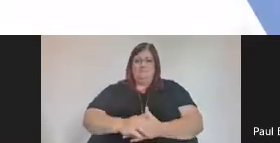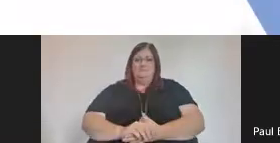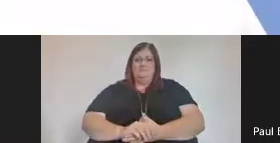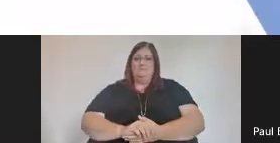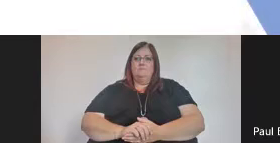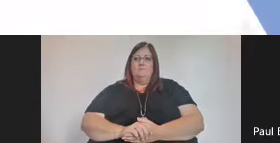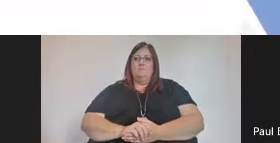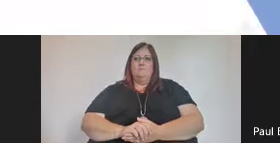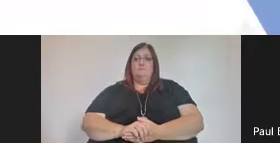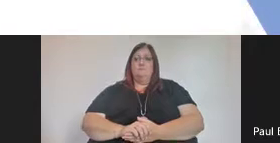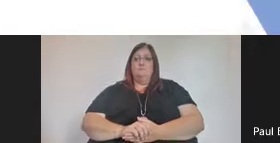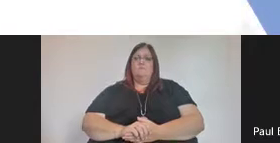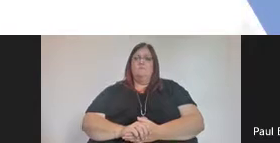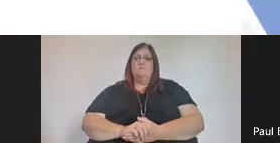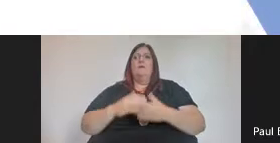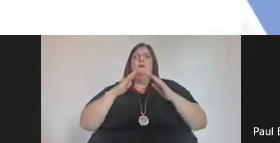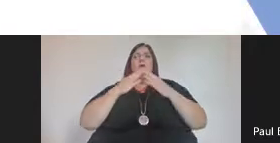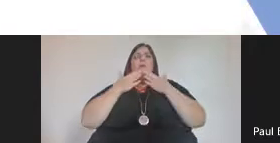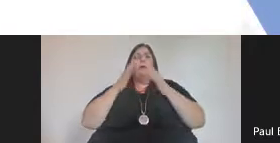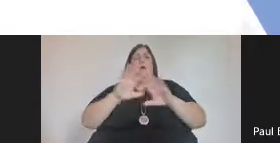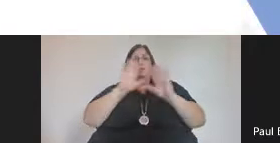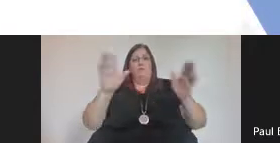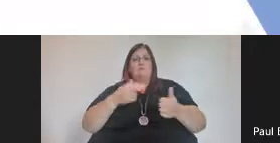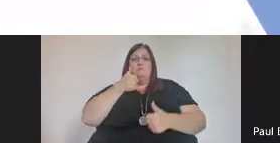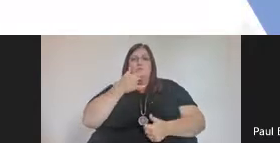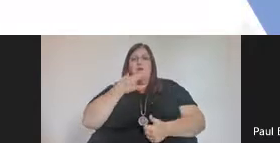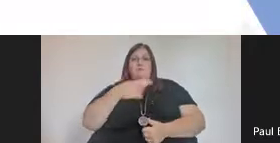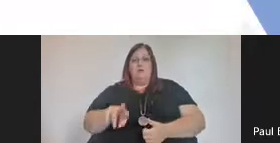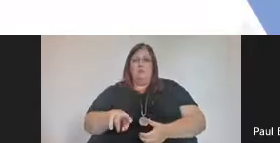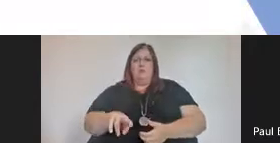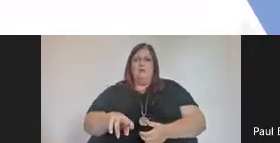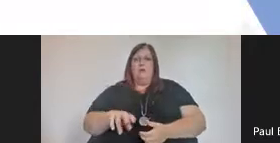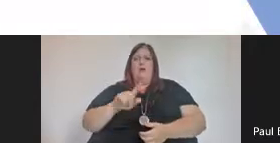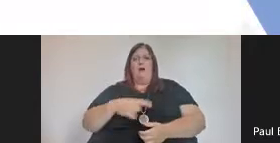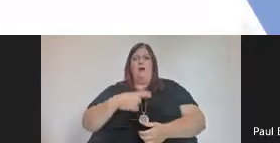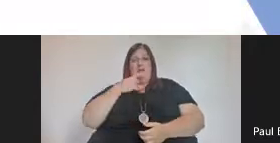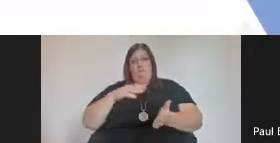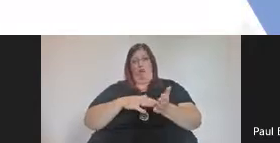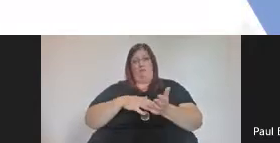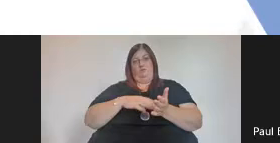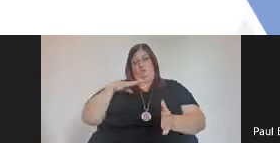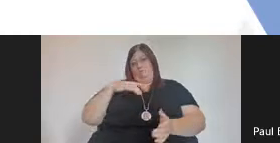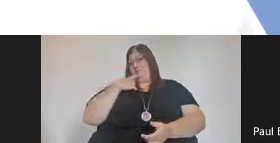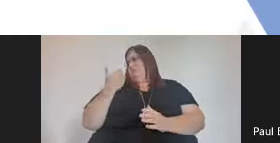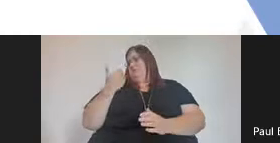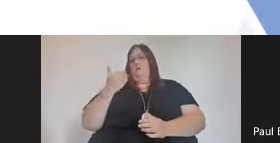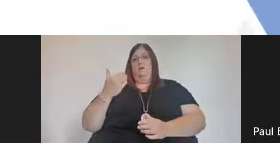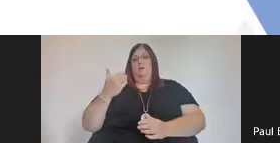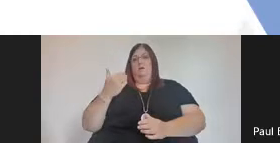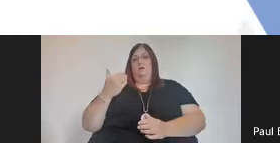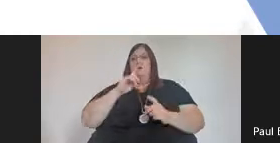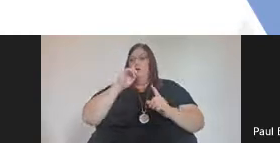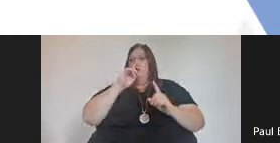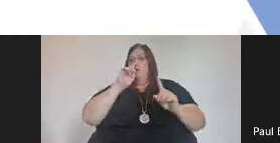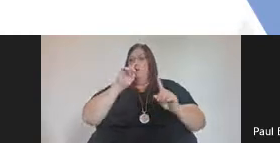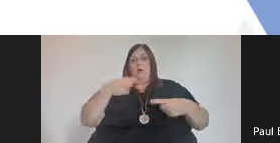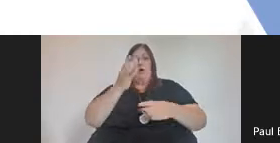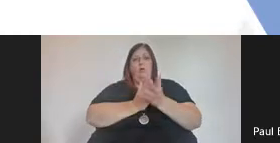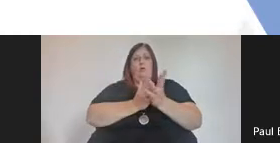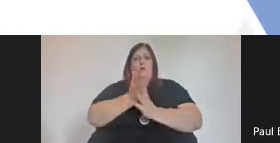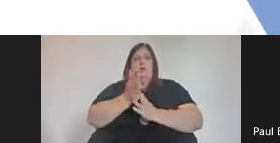Thanks, Alison, and good afternoon, everybody. I think, as Marcus said earlier, we couldn't have gone through today's